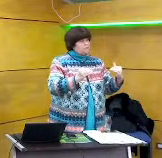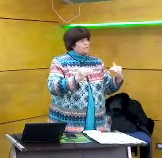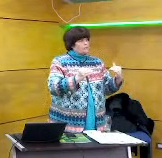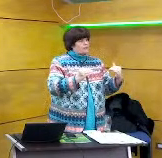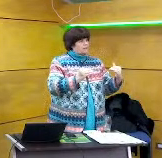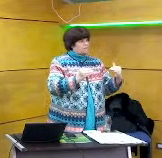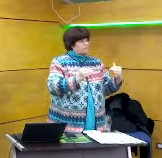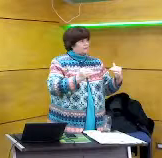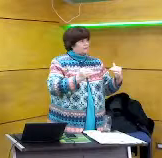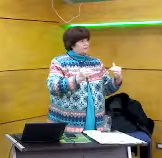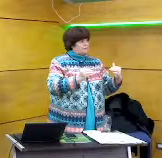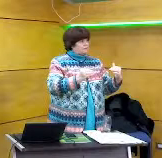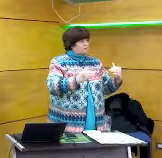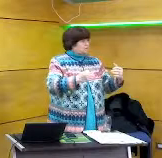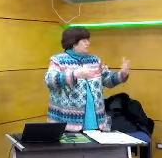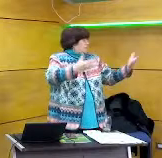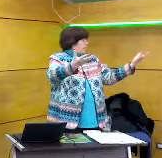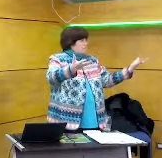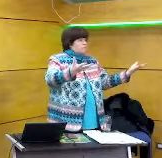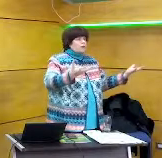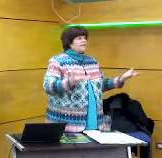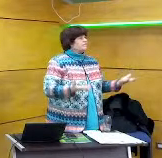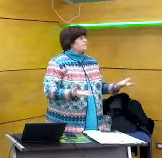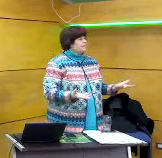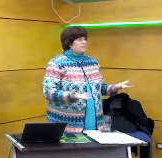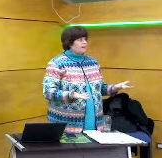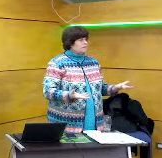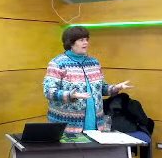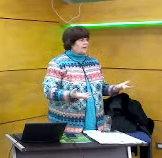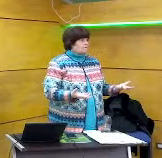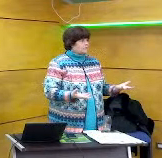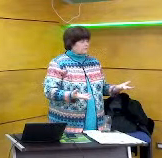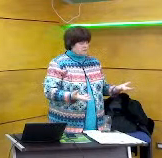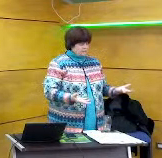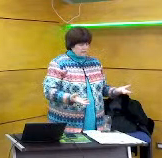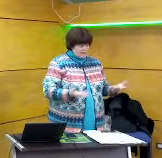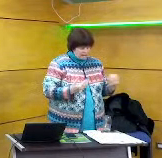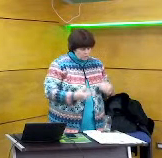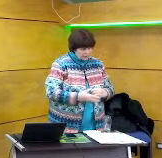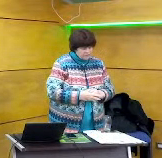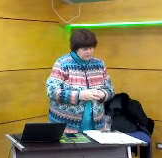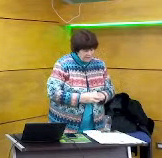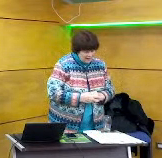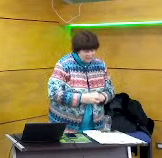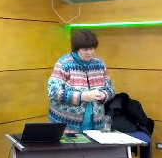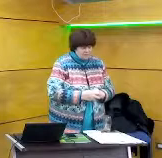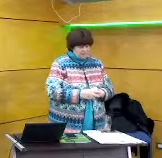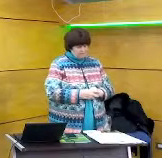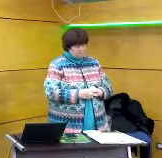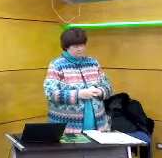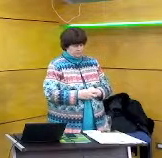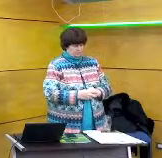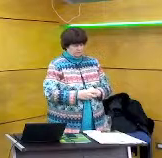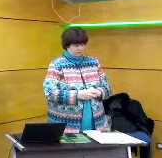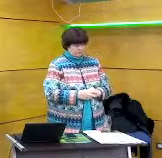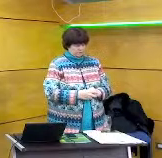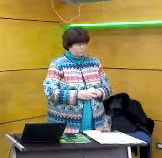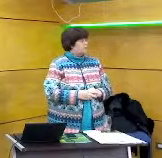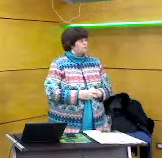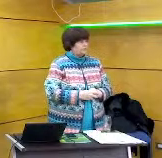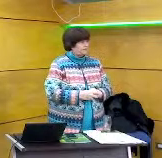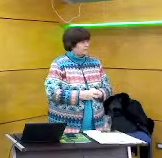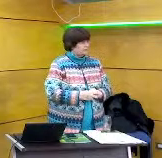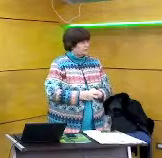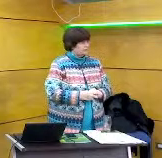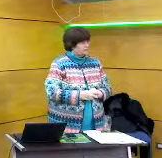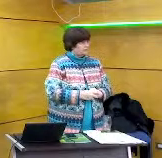just covered with them, have them practice saying it out loud. Otherwise, they're not going to be comfortable with